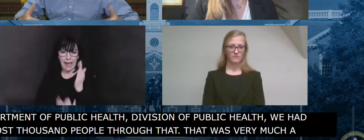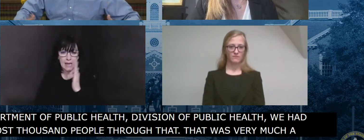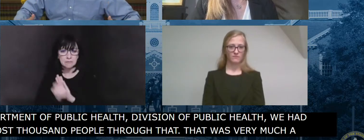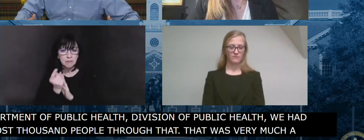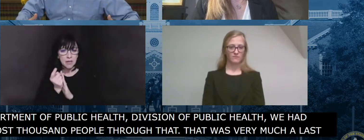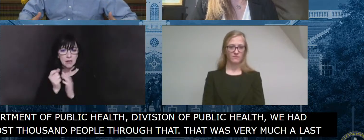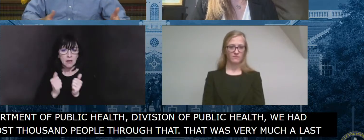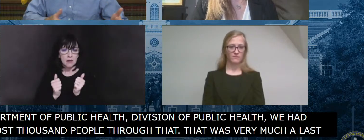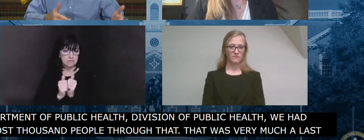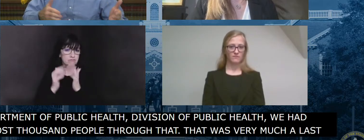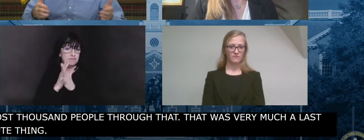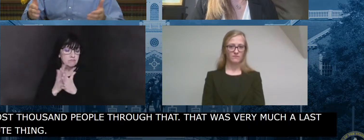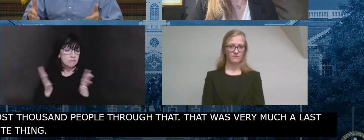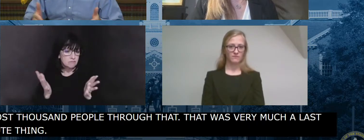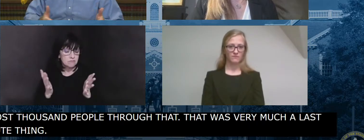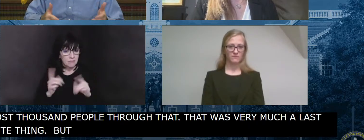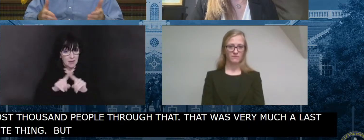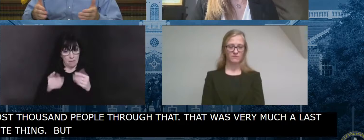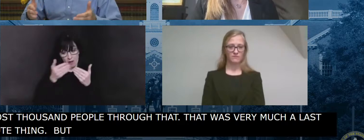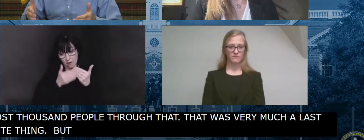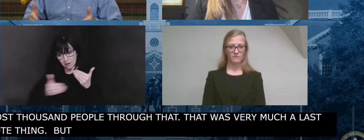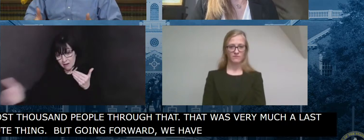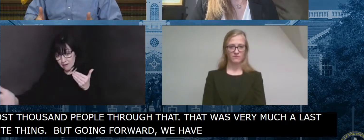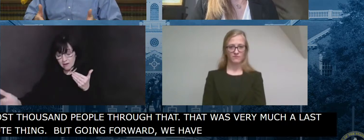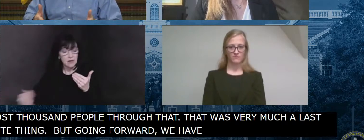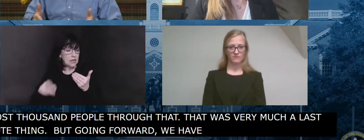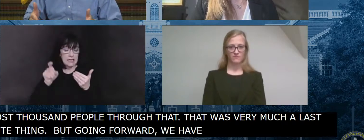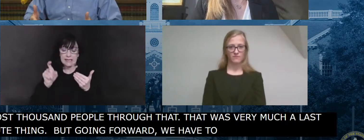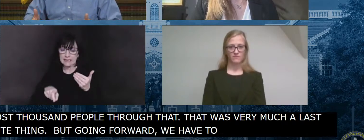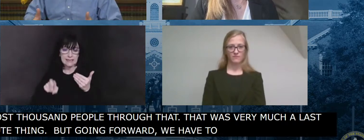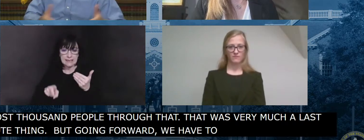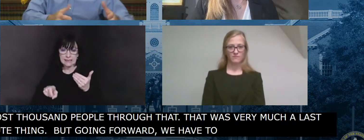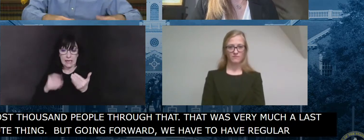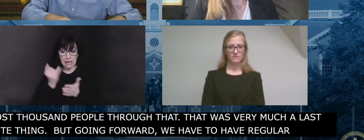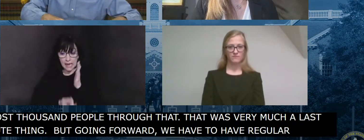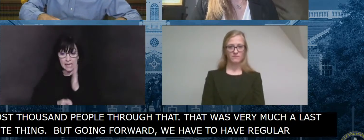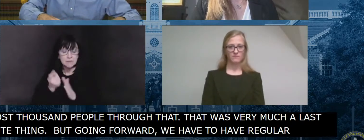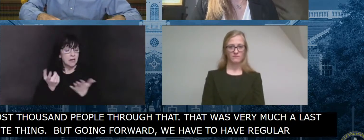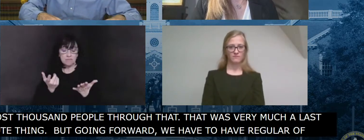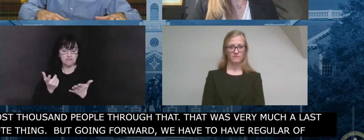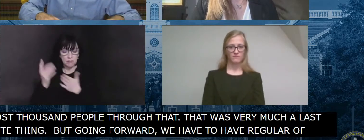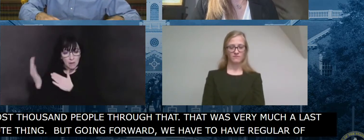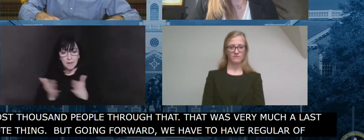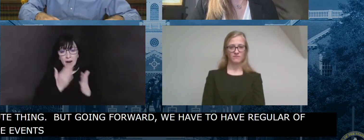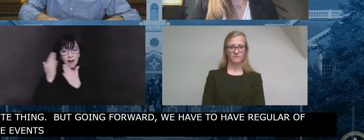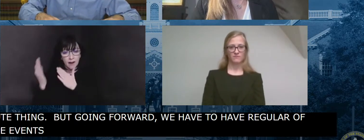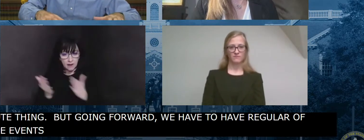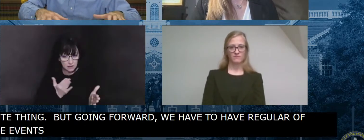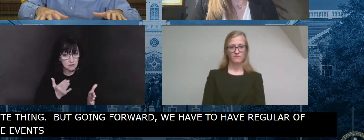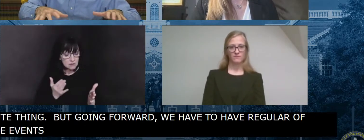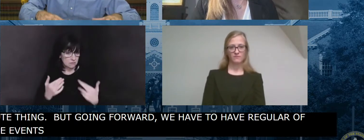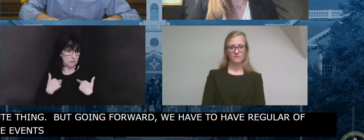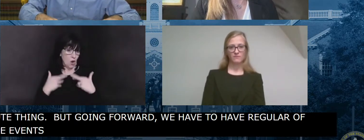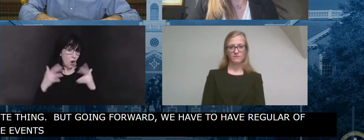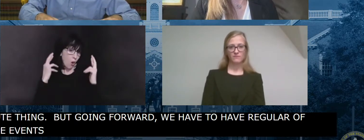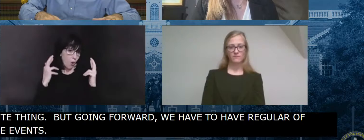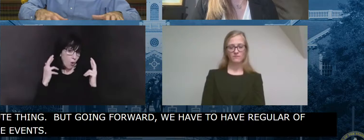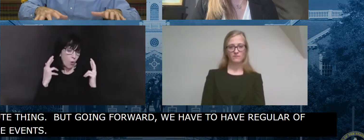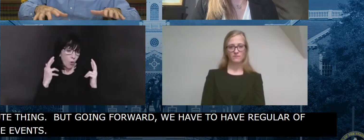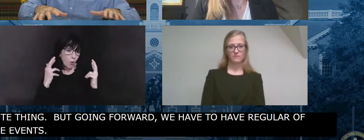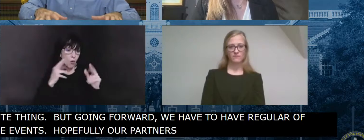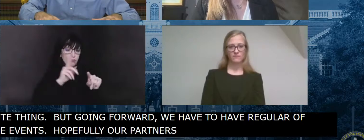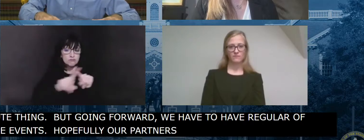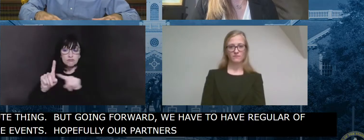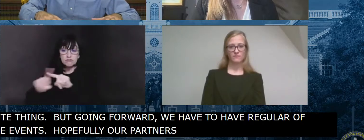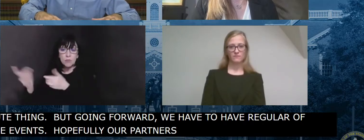going forward, we have to have regular of these events. Hopefully our partners, our primary